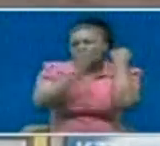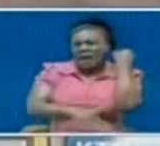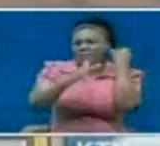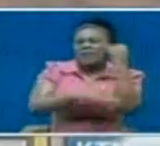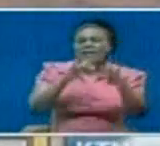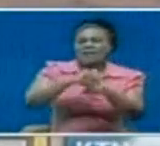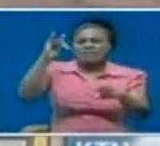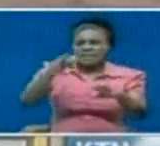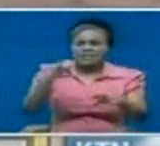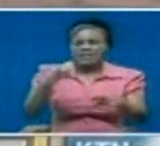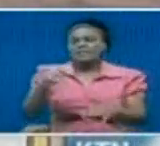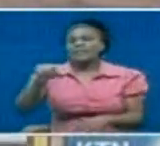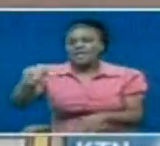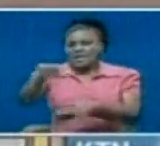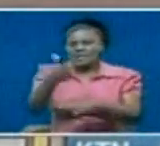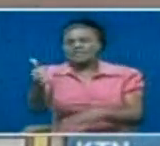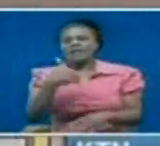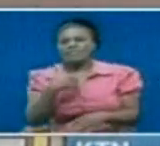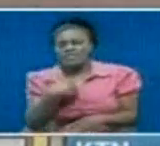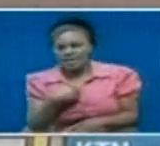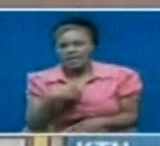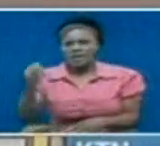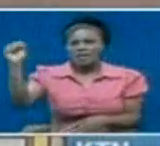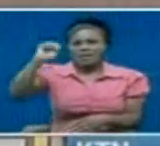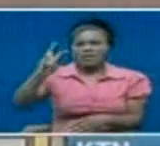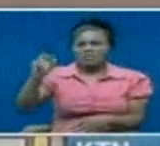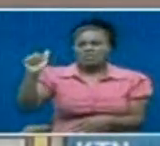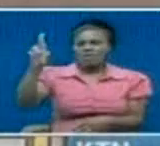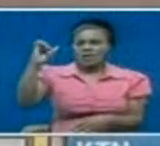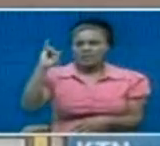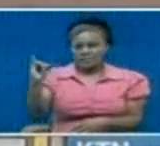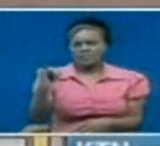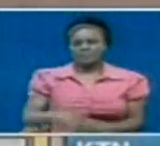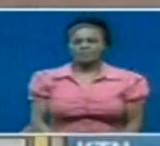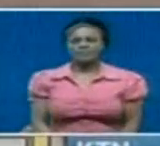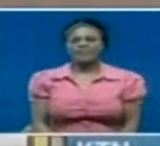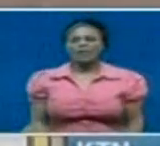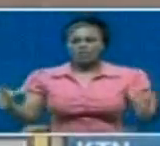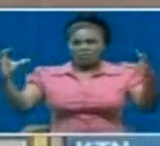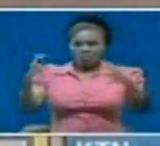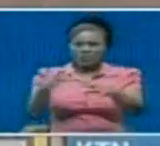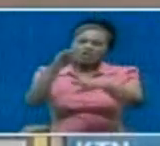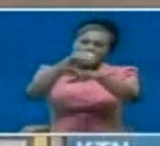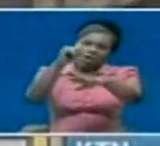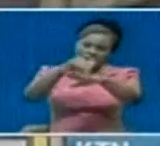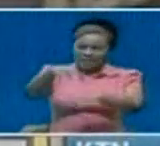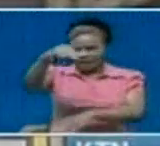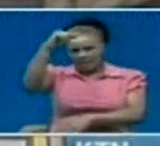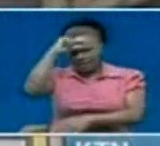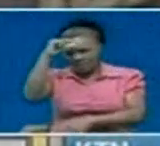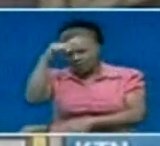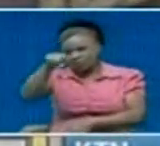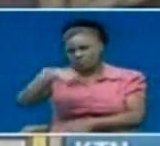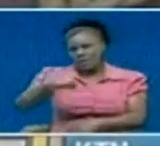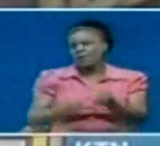Kawap, Ngaroni, Nachola, Swari, Seri Olepi and Marti. Residents are calling on the government to intervene